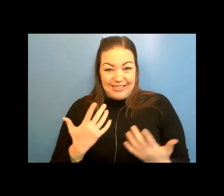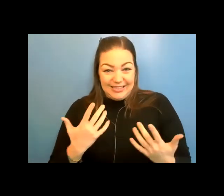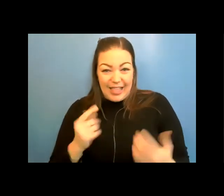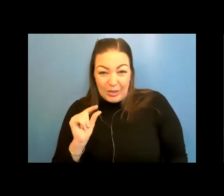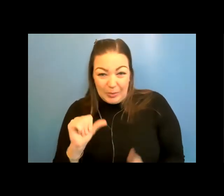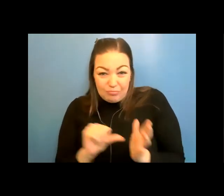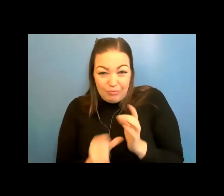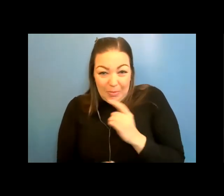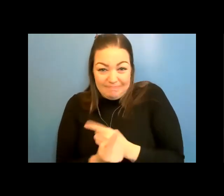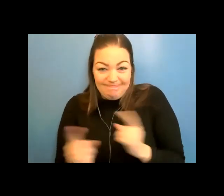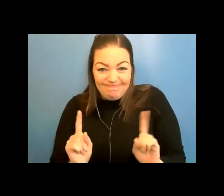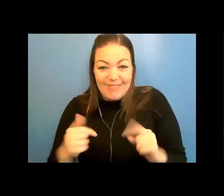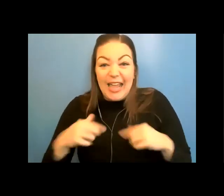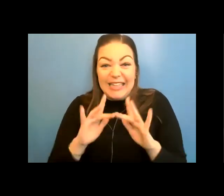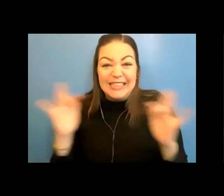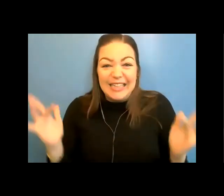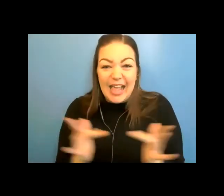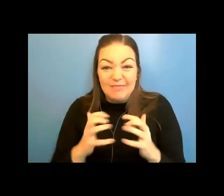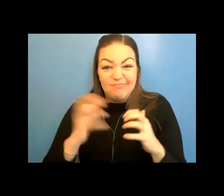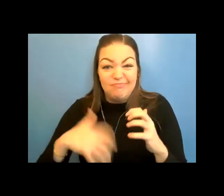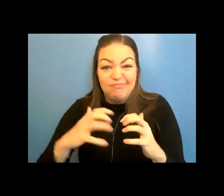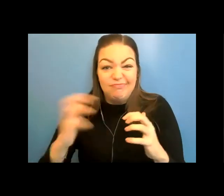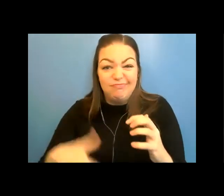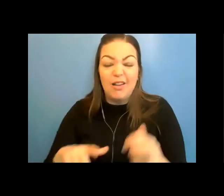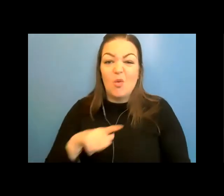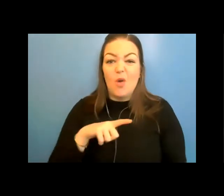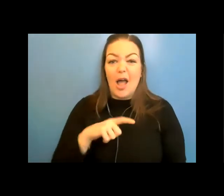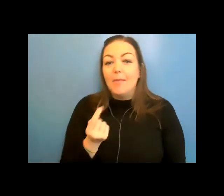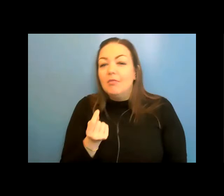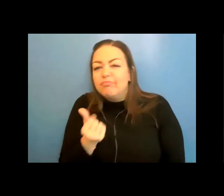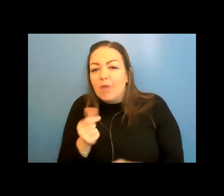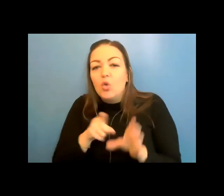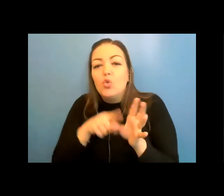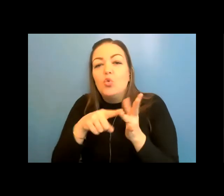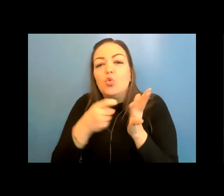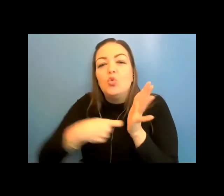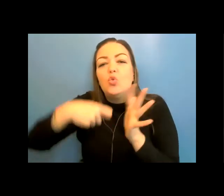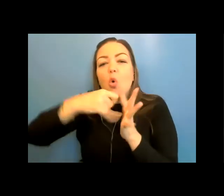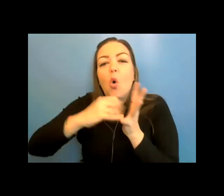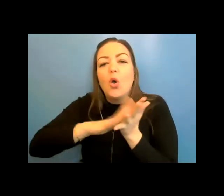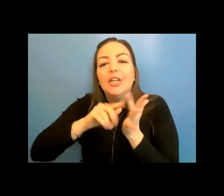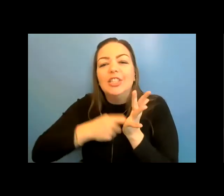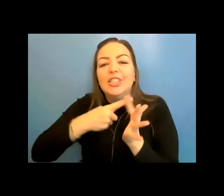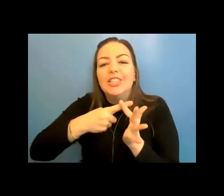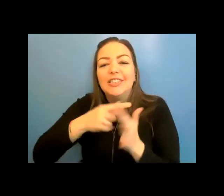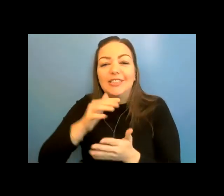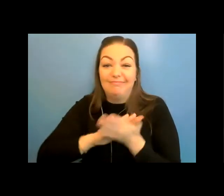goes dodgy at varying points. I live in a rural location in West Yorkshire, so it's not always